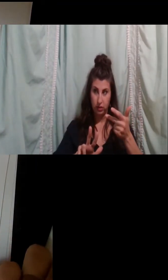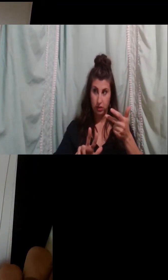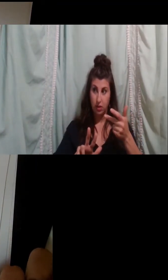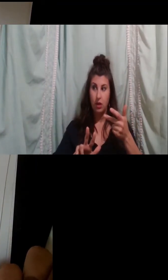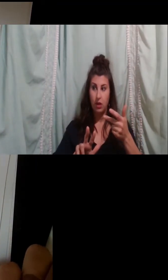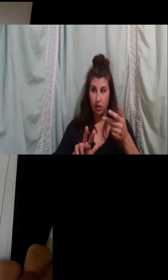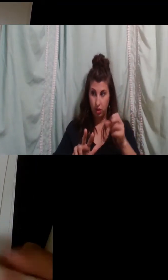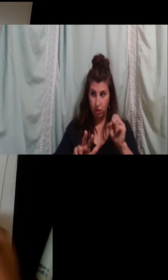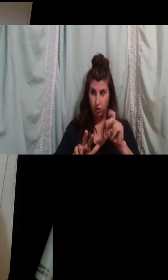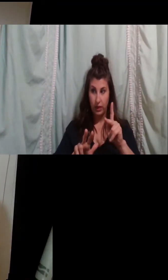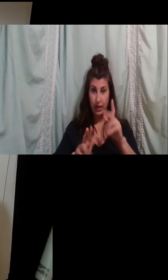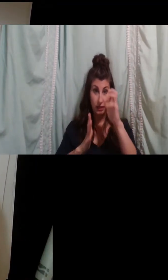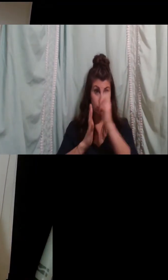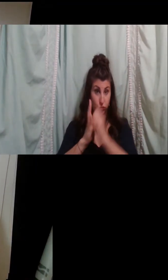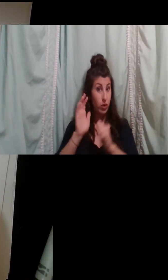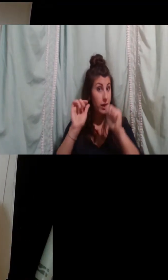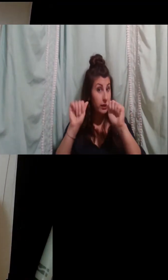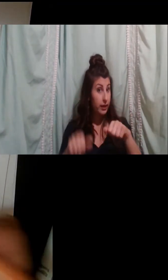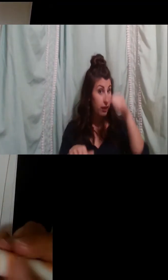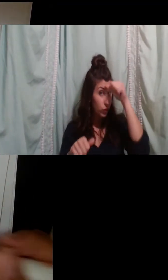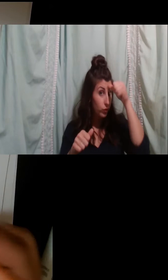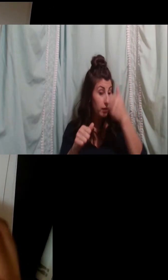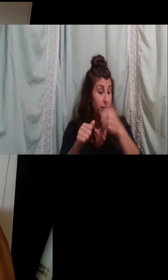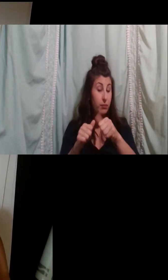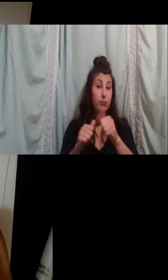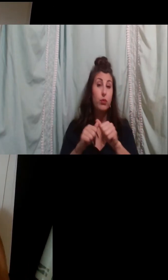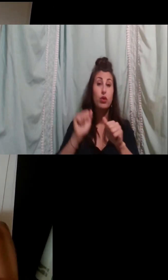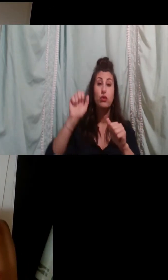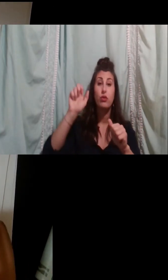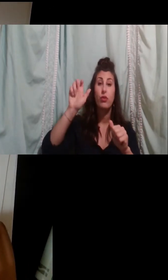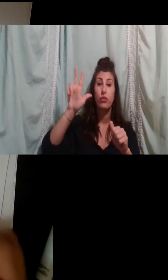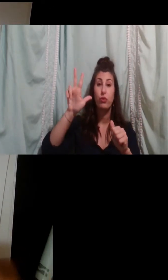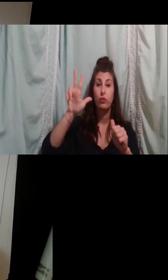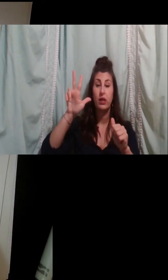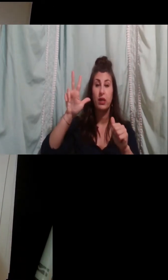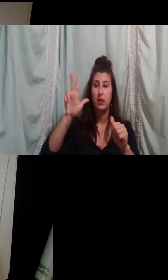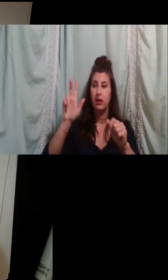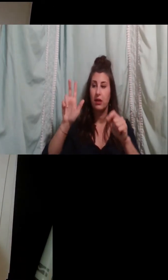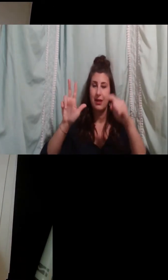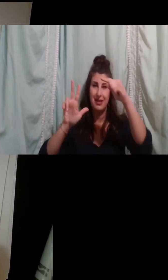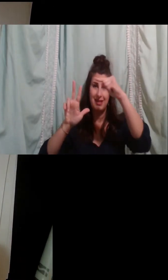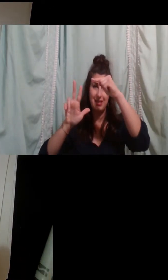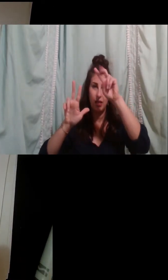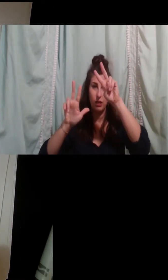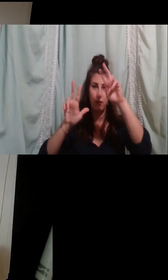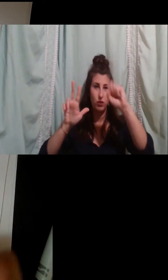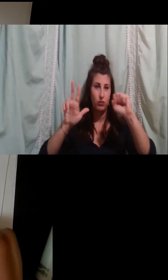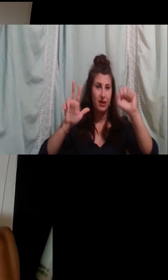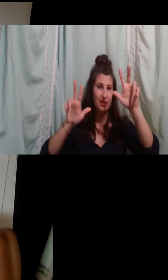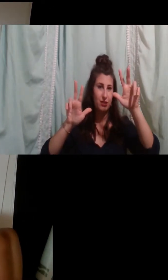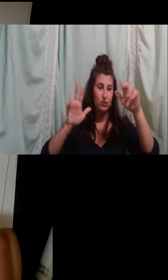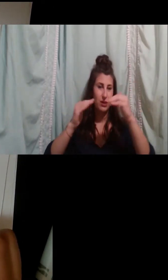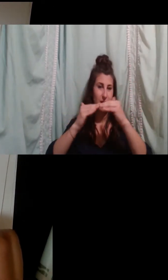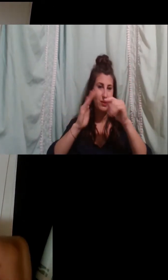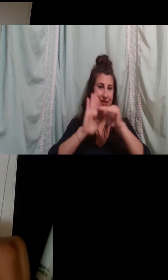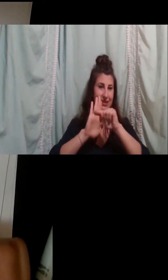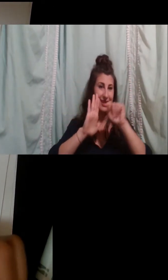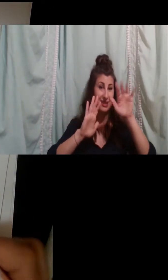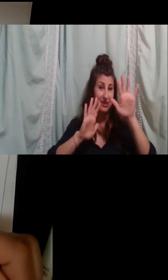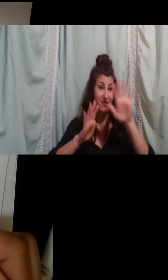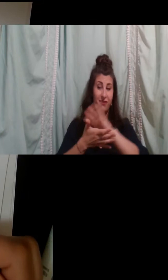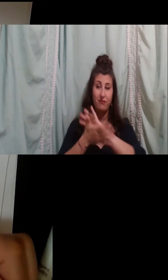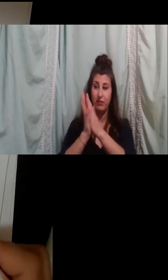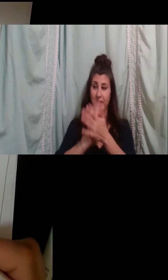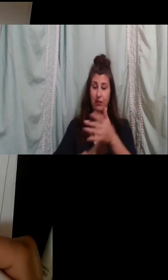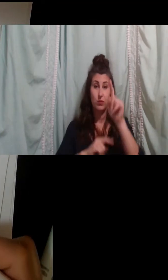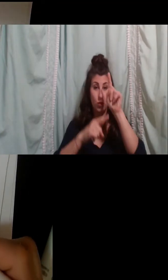cubed. Okay, well I can subtract these, remember? So that'll be 3 and then negative 2 minus 3, that's negative 5.